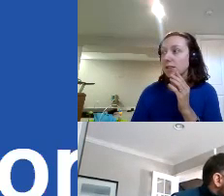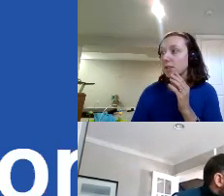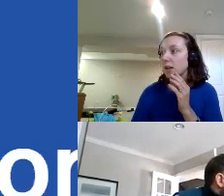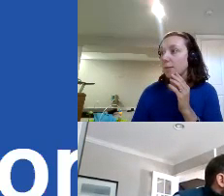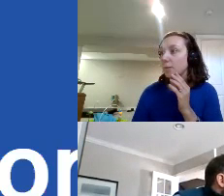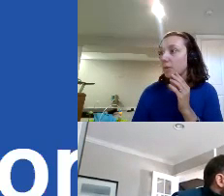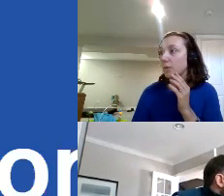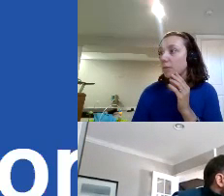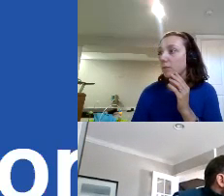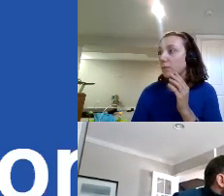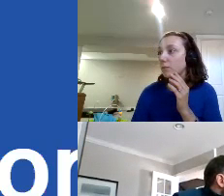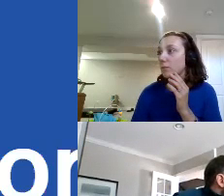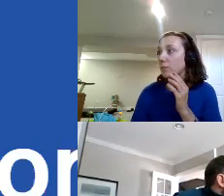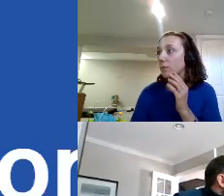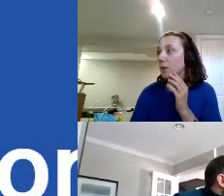want to just